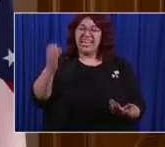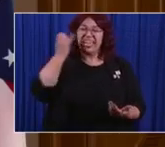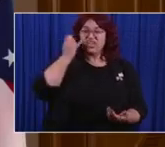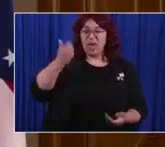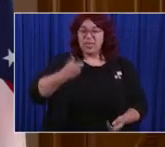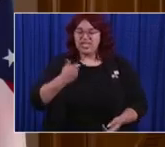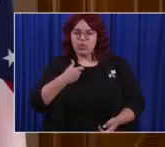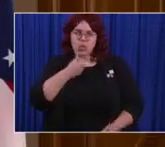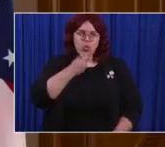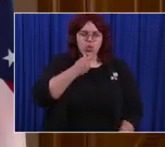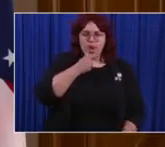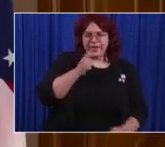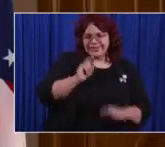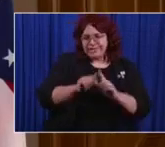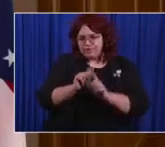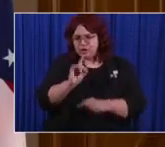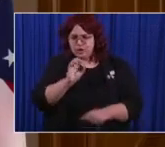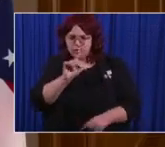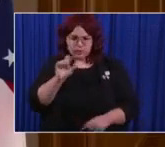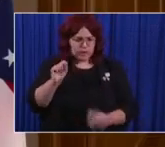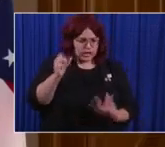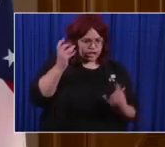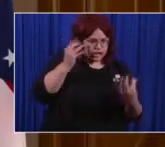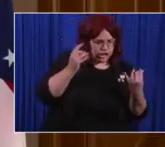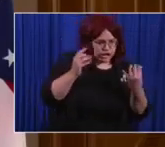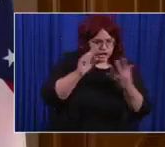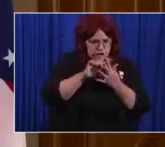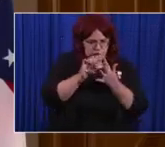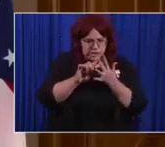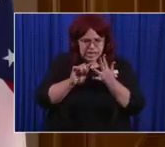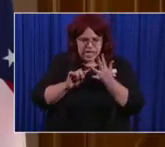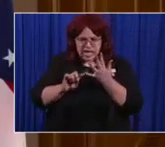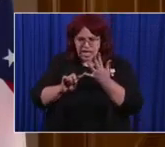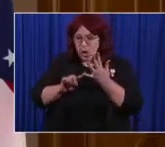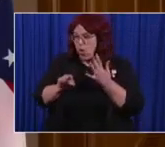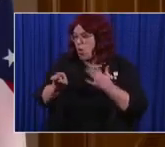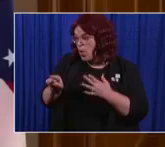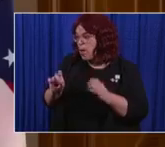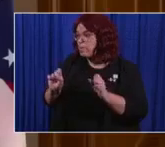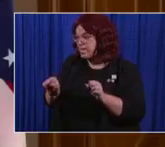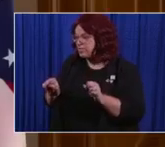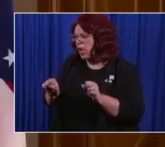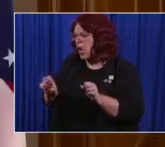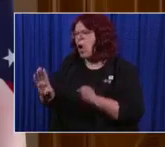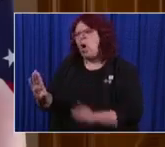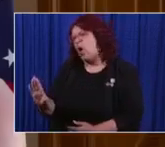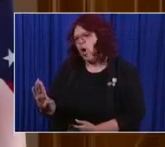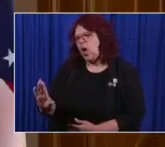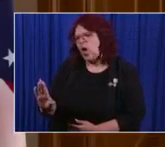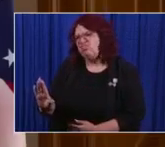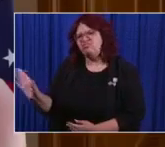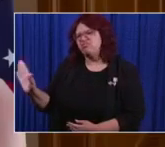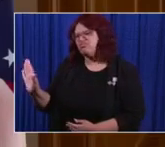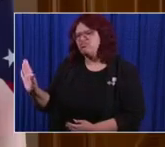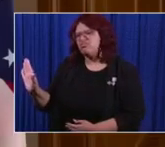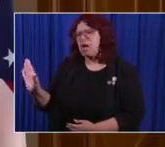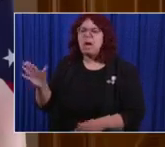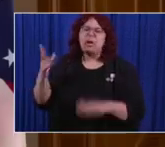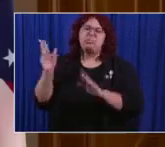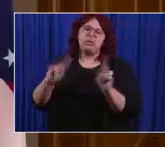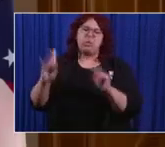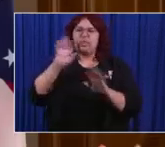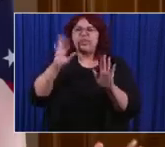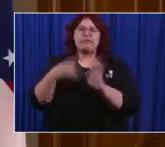able to use, and this we think this will make a difference, and then to turn away from it and say, oh, no, you can't do that because, there'll be people criticize